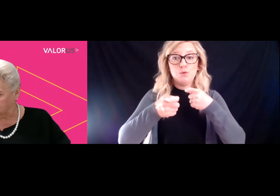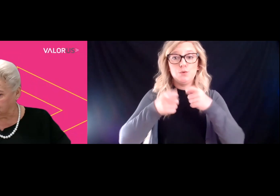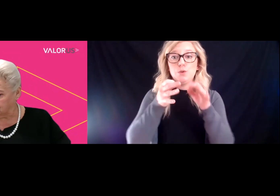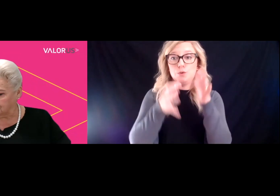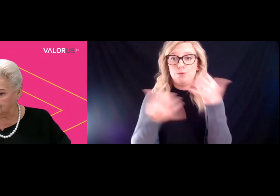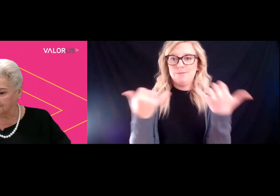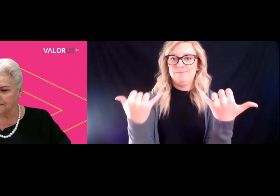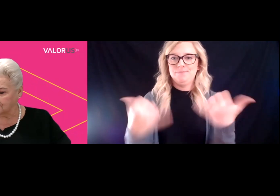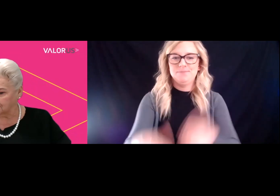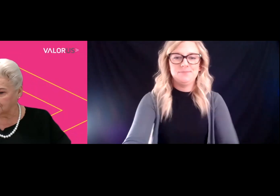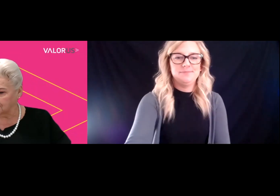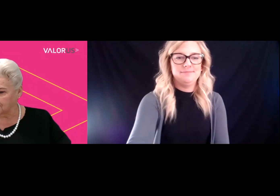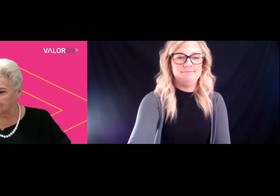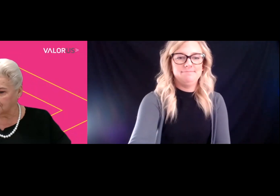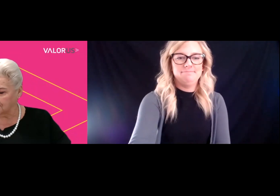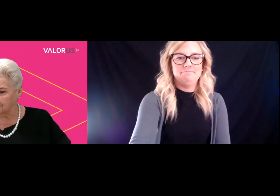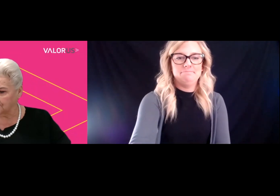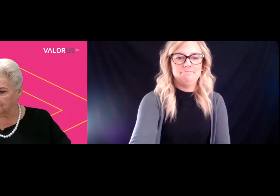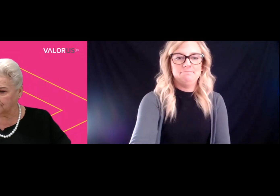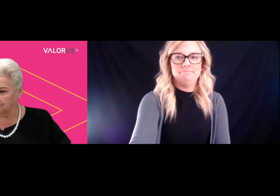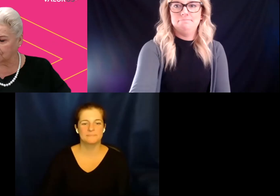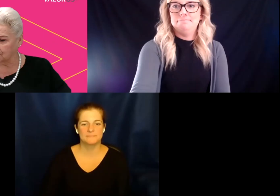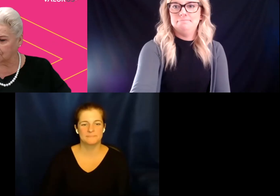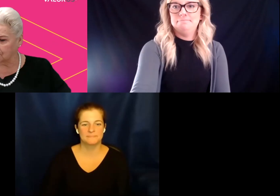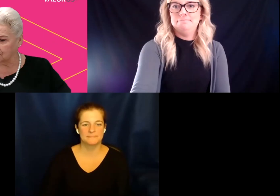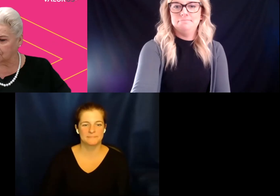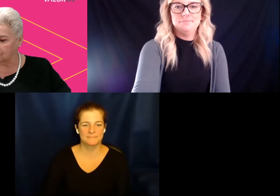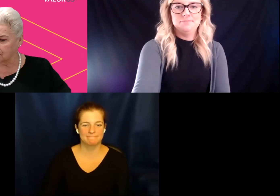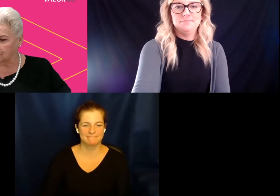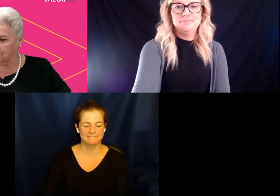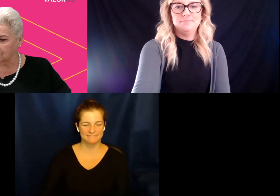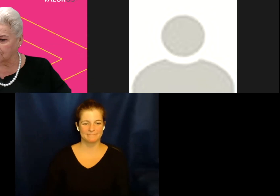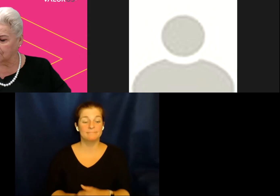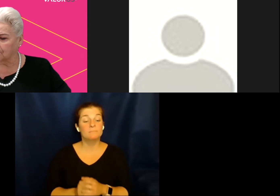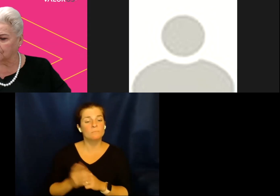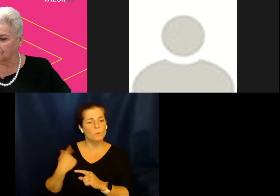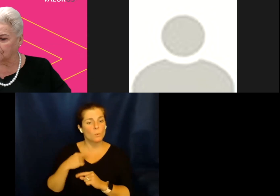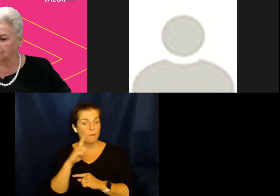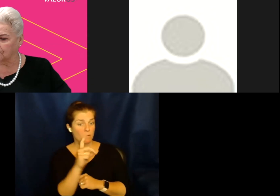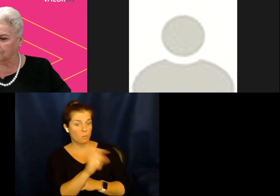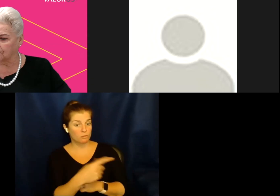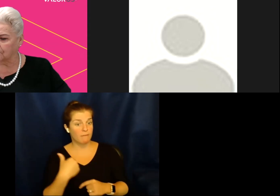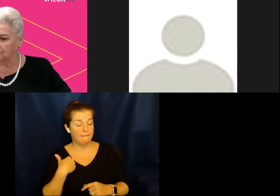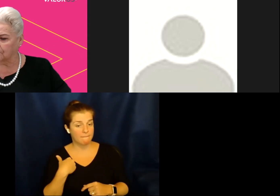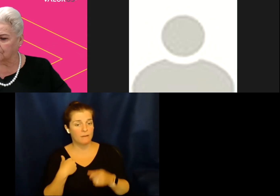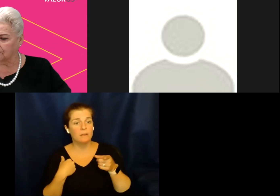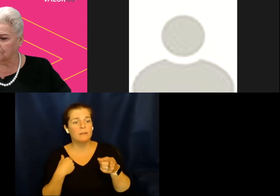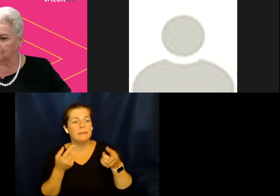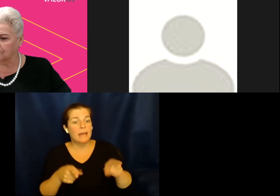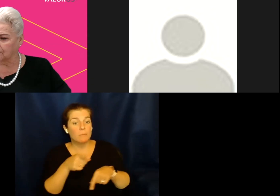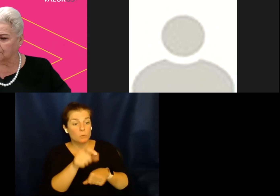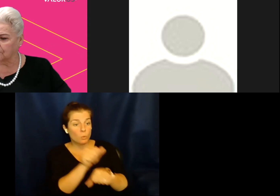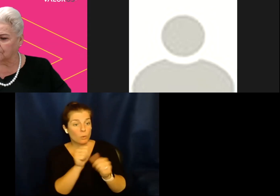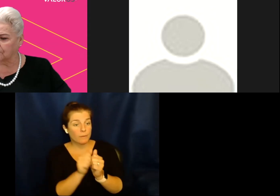Oh, Margaret, we have a quick question. A question is, when you work with people from